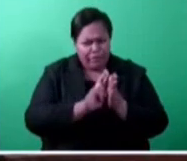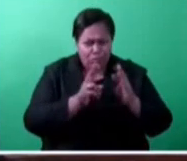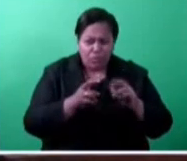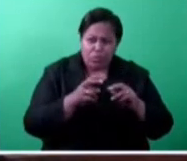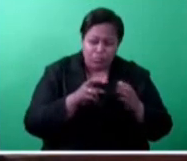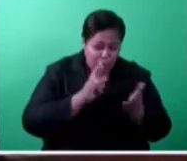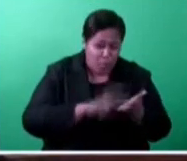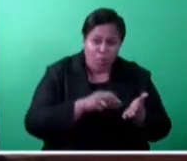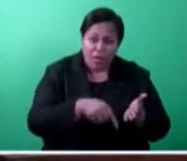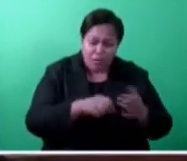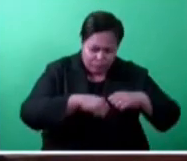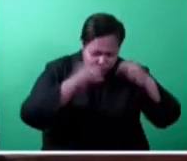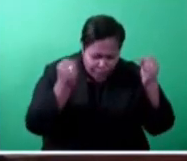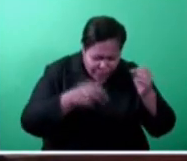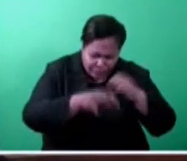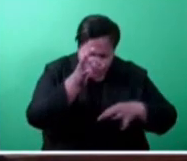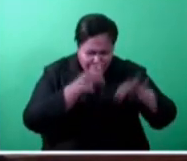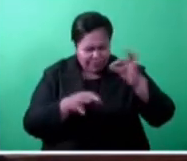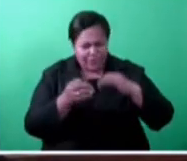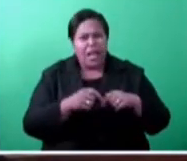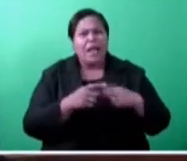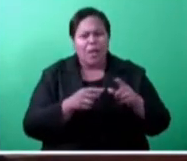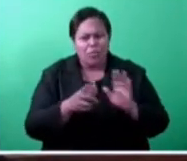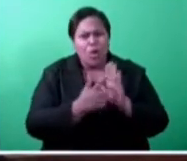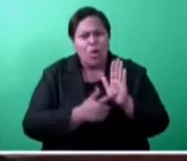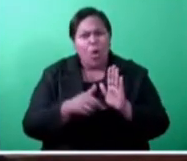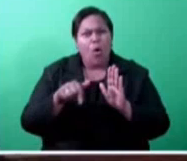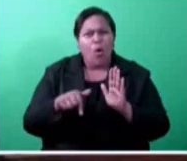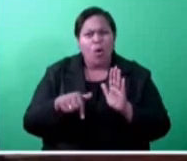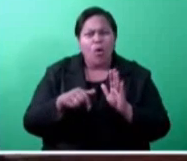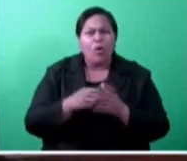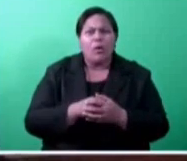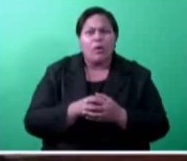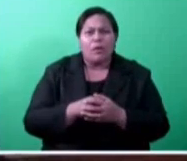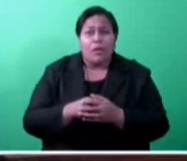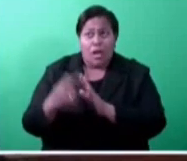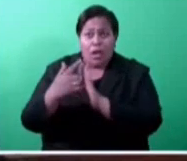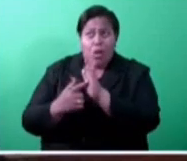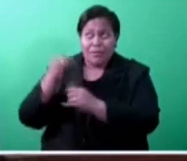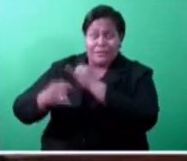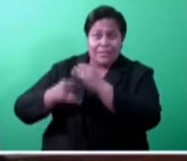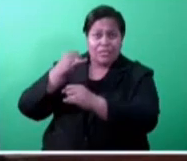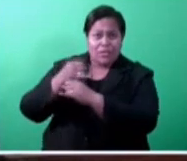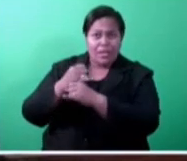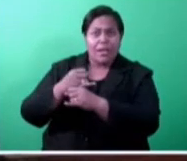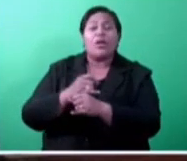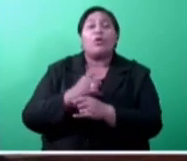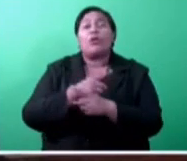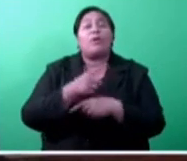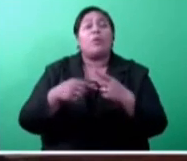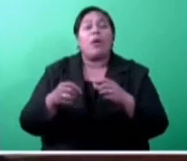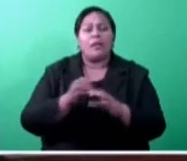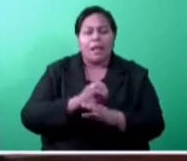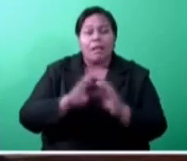and review the Kigali Amendment to the Montreal Protocol on substances that deplete the ozone layer, the